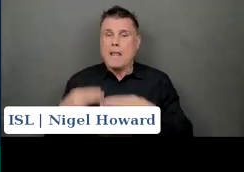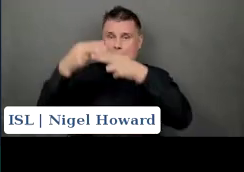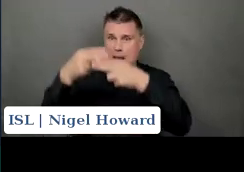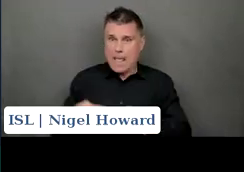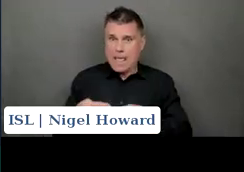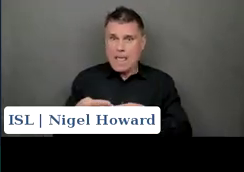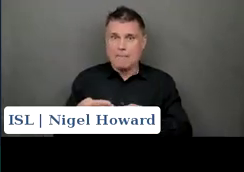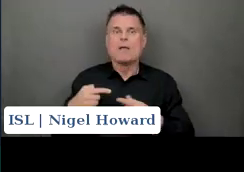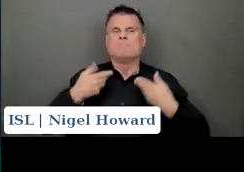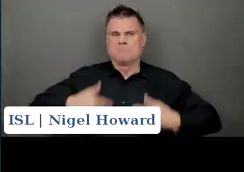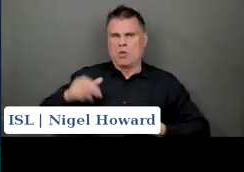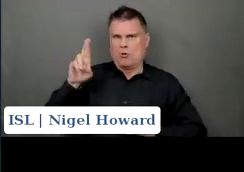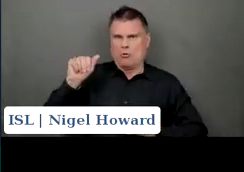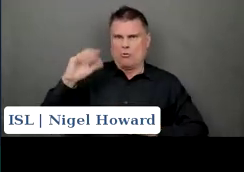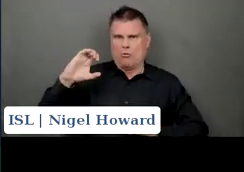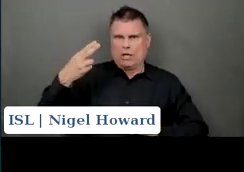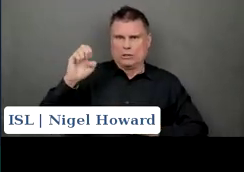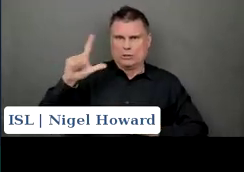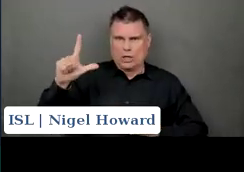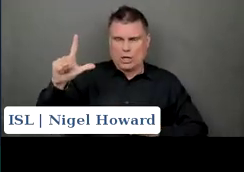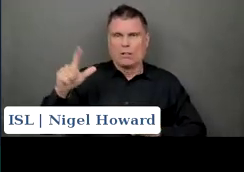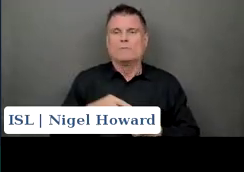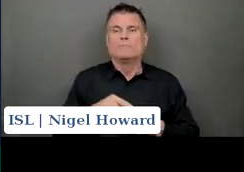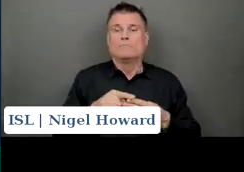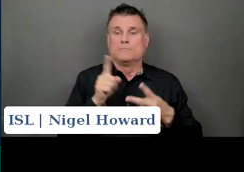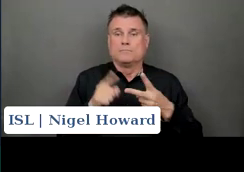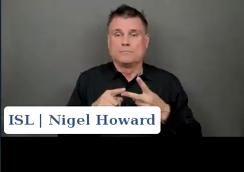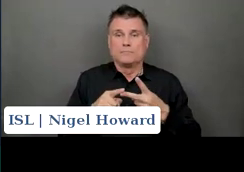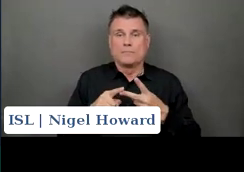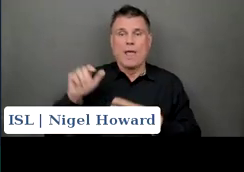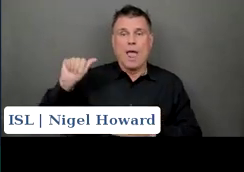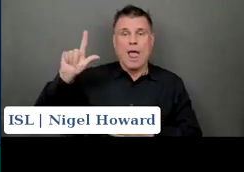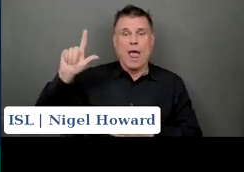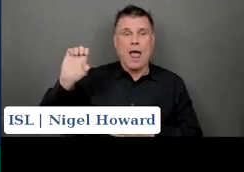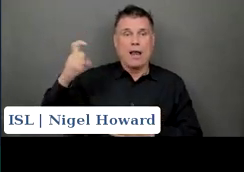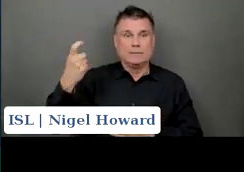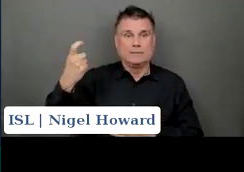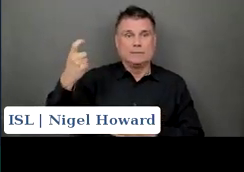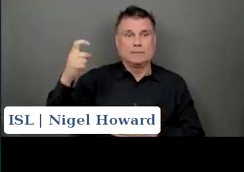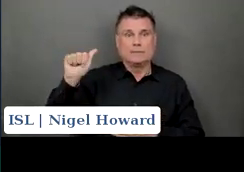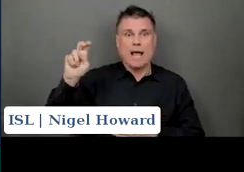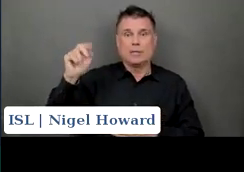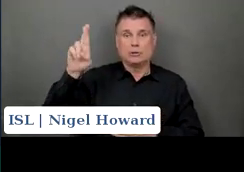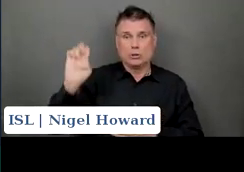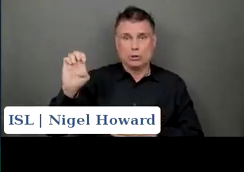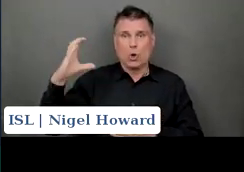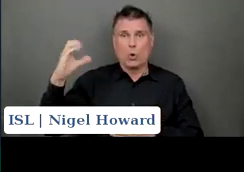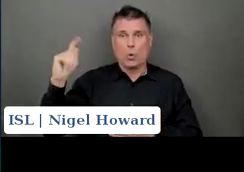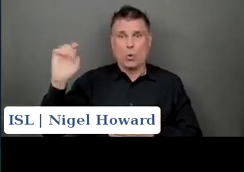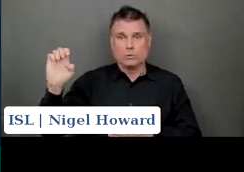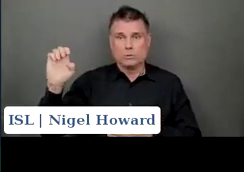you will be hearing from Alex Scott, who is the Social Protection and Disability Lead at UNICEF. He'll be moderating the